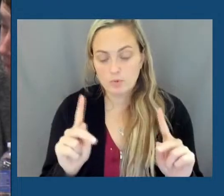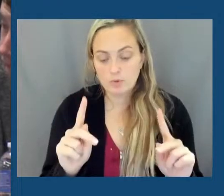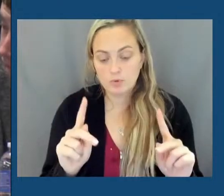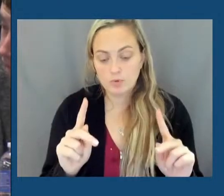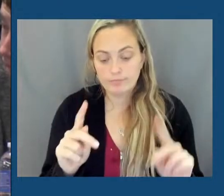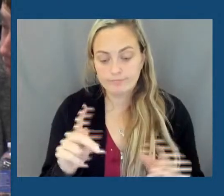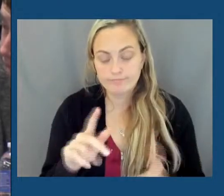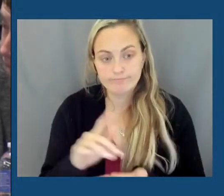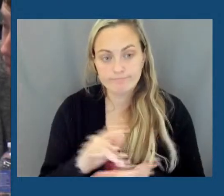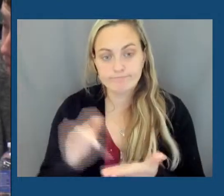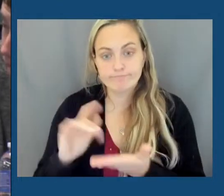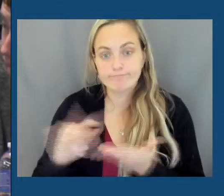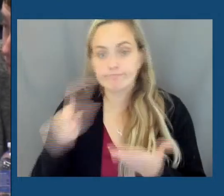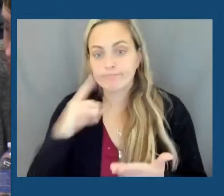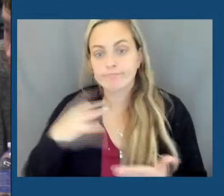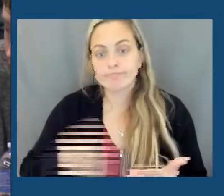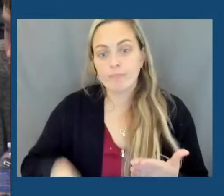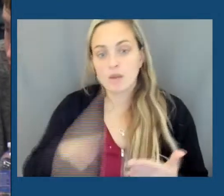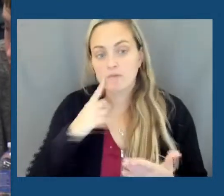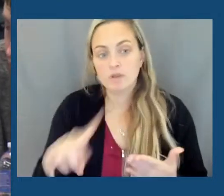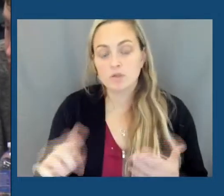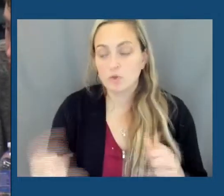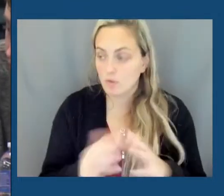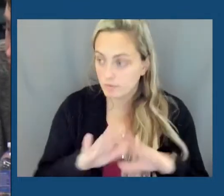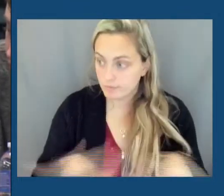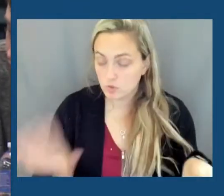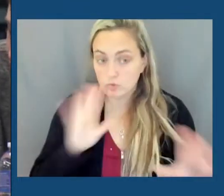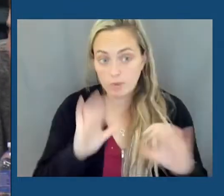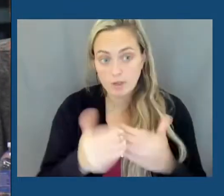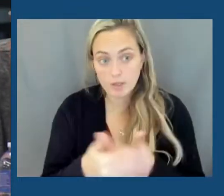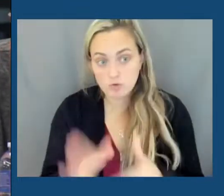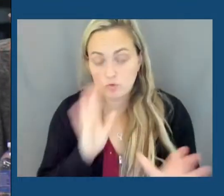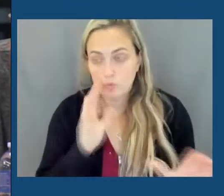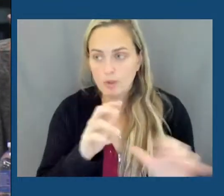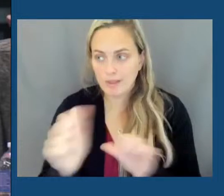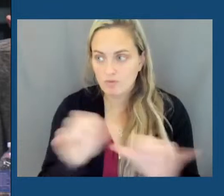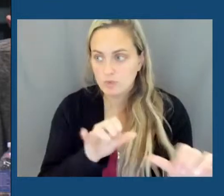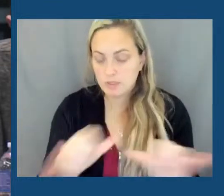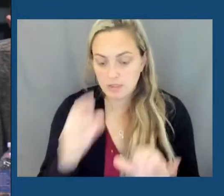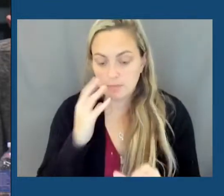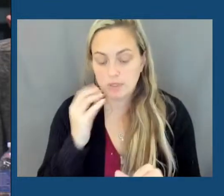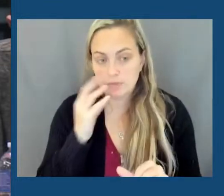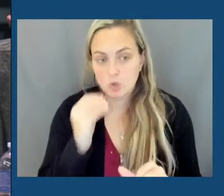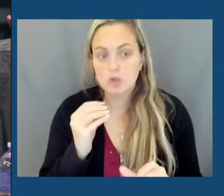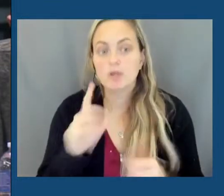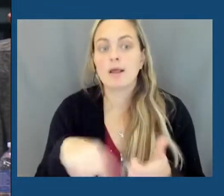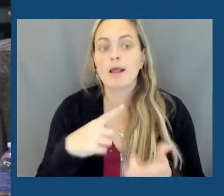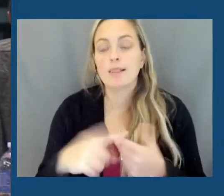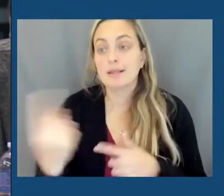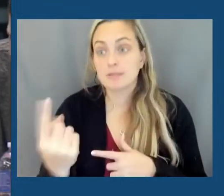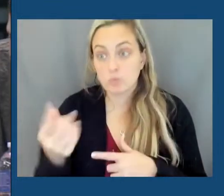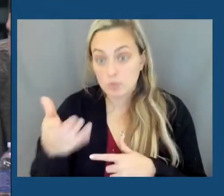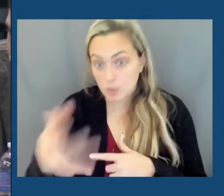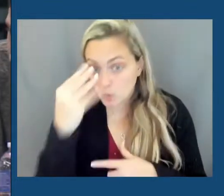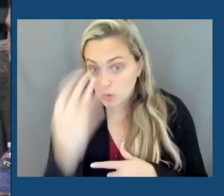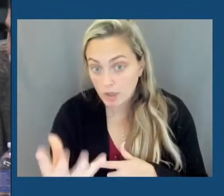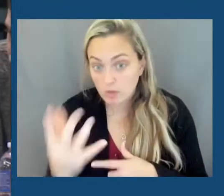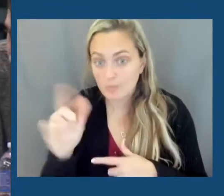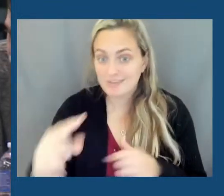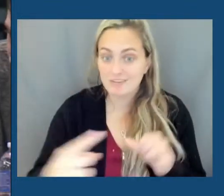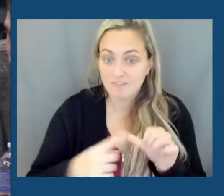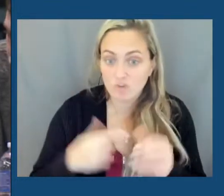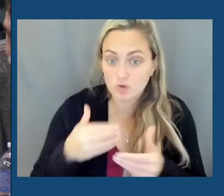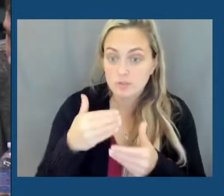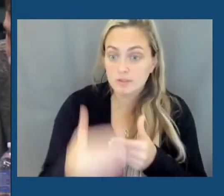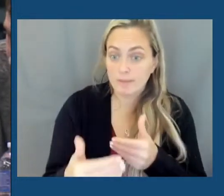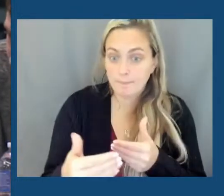what we're talking about. Every child in my classroom is going to leave with the same experience. And then someone's there to tell them, this is the first step in the